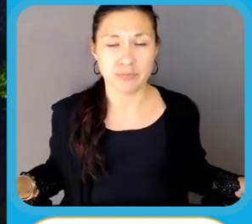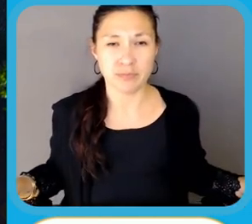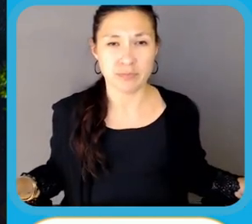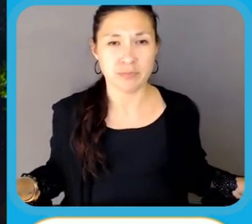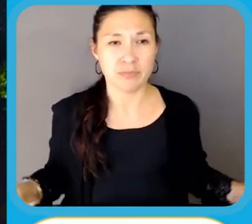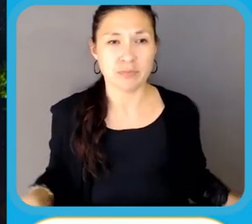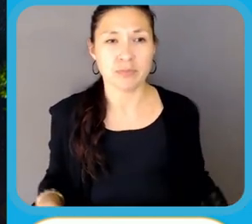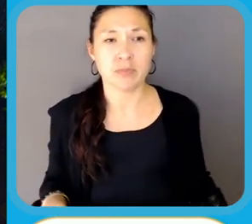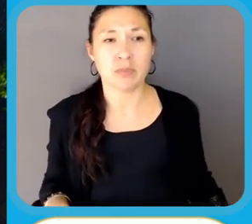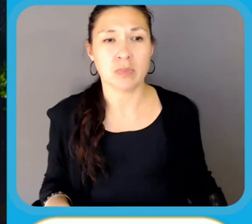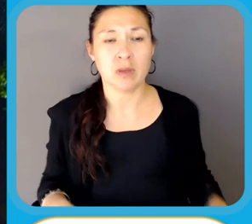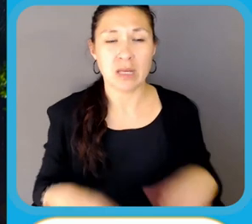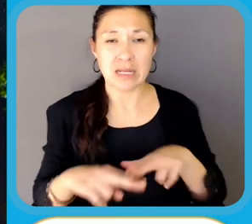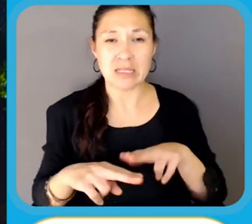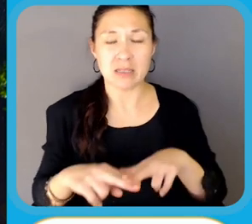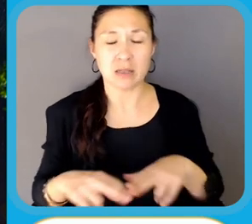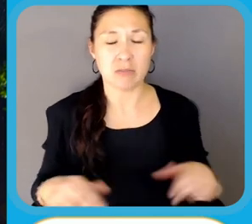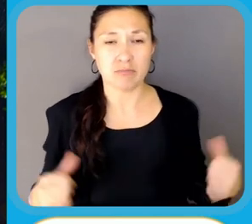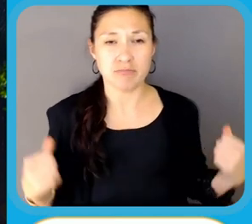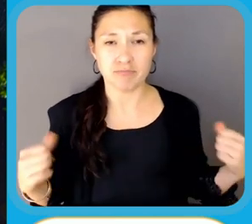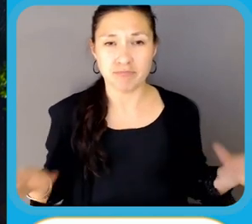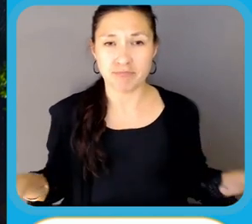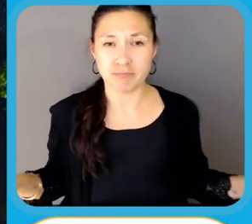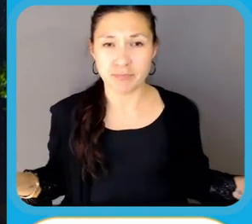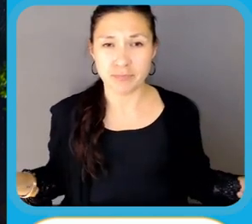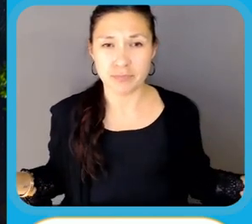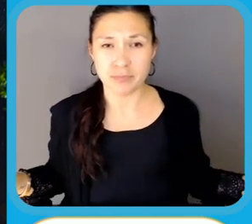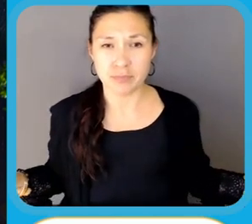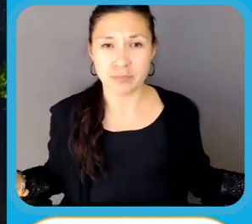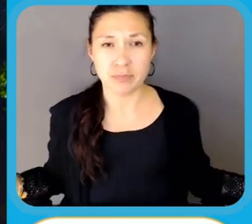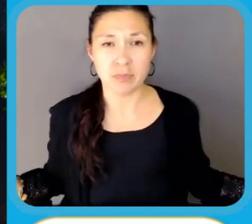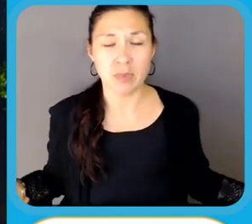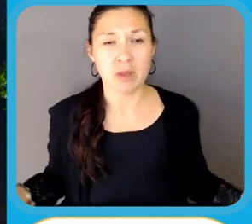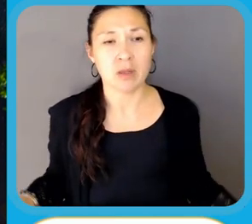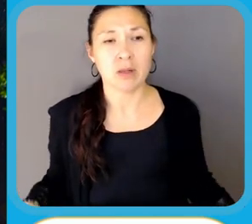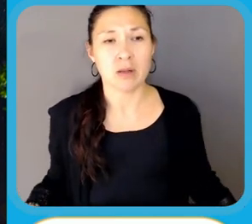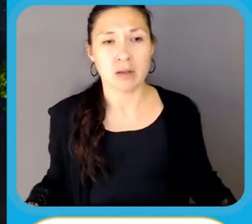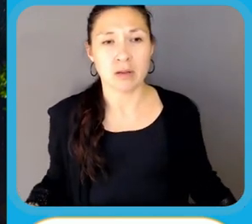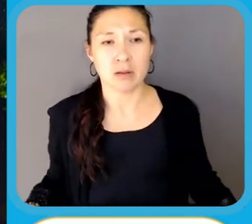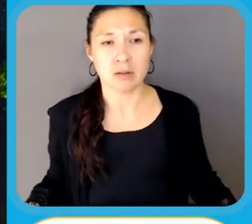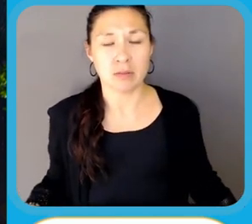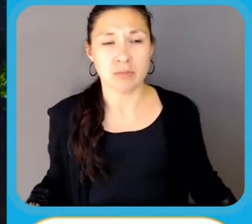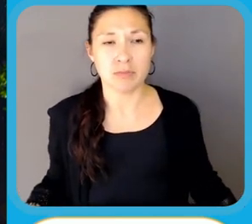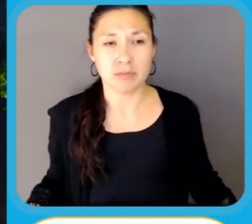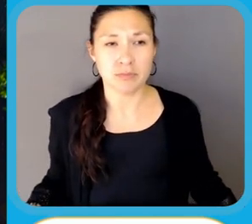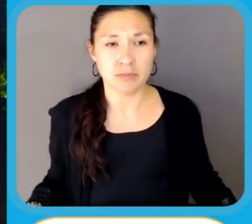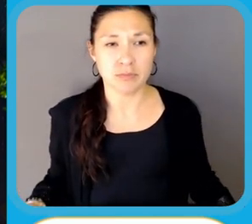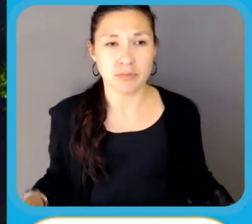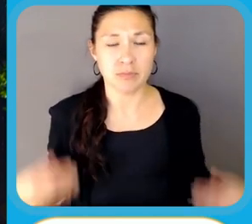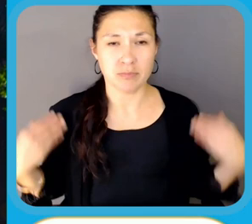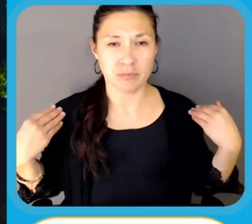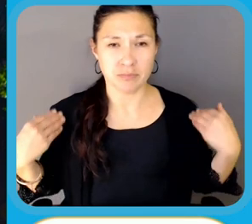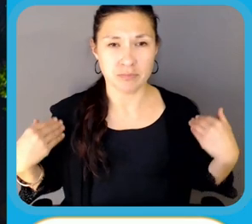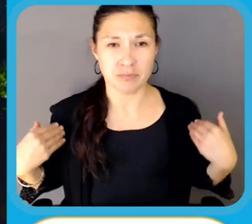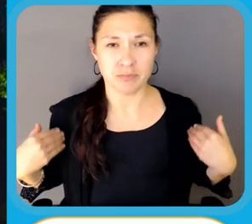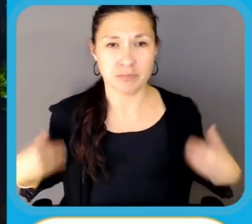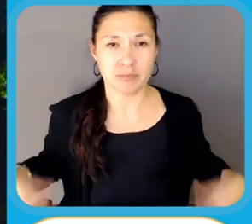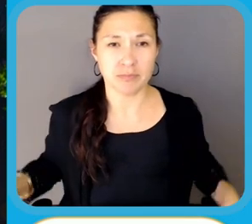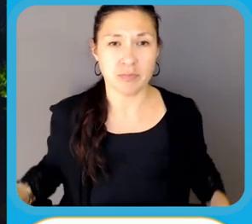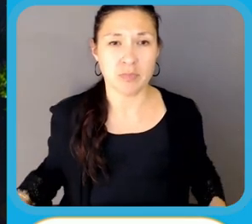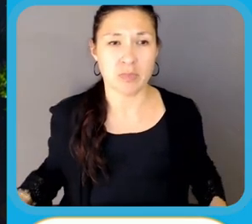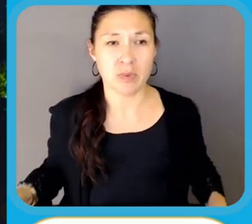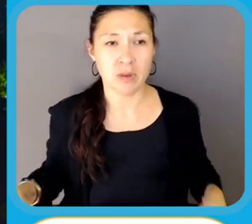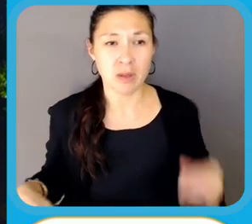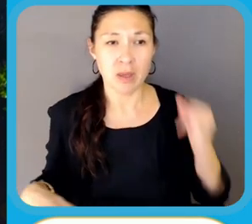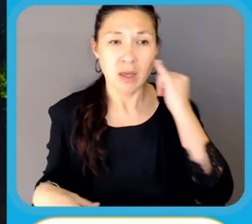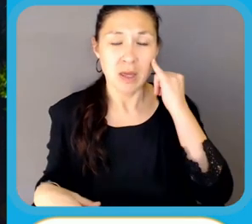chair, just reach the arms back, keeping your hands about shoulder distance apart. For my friends who are standing, you're welcome